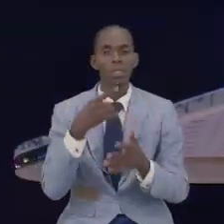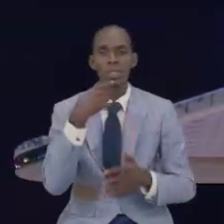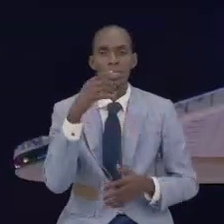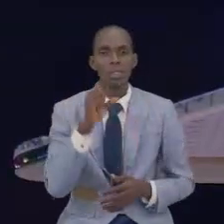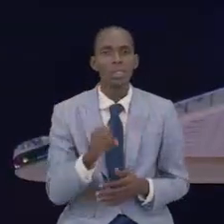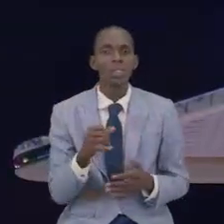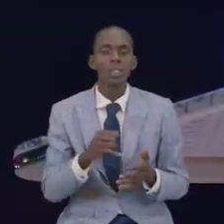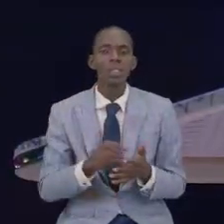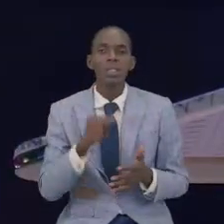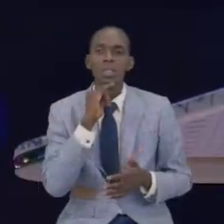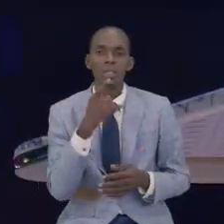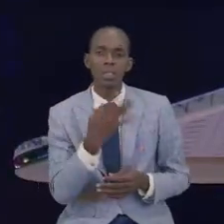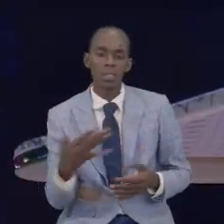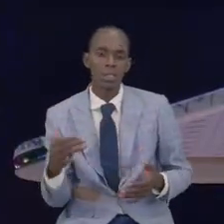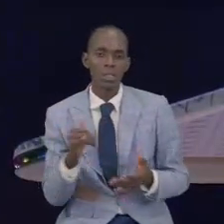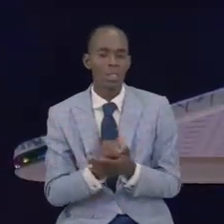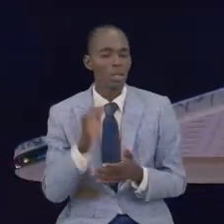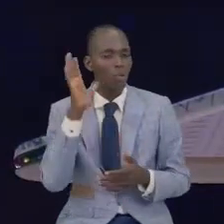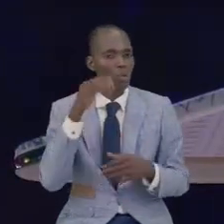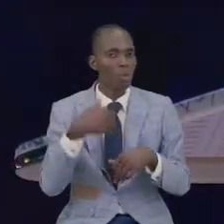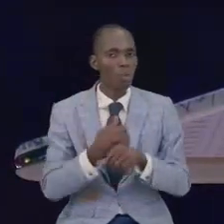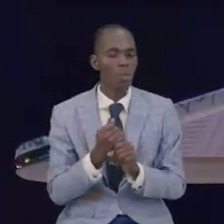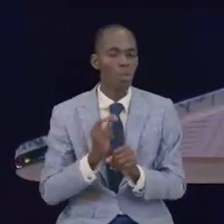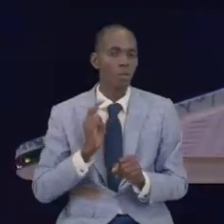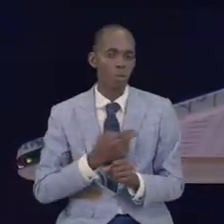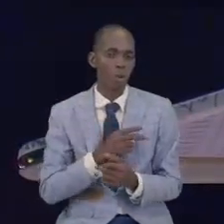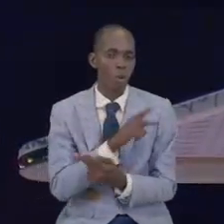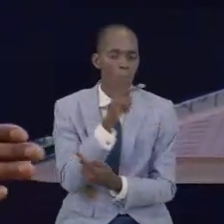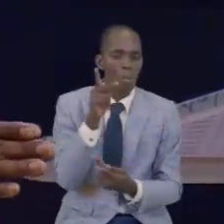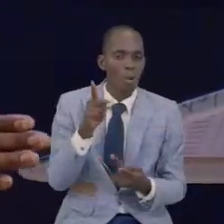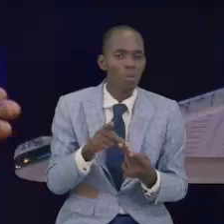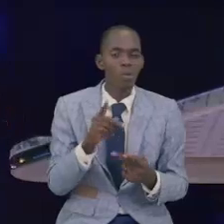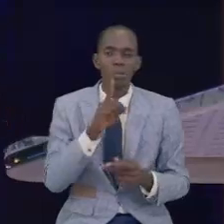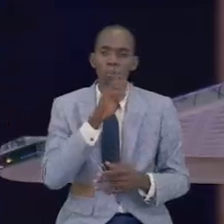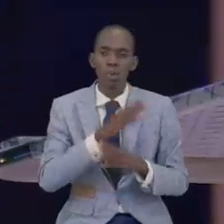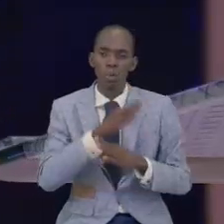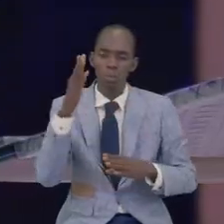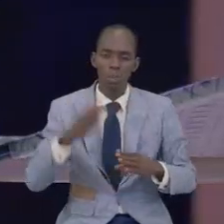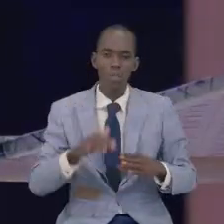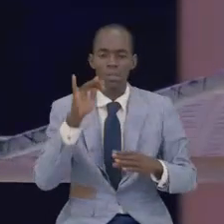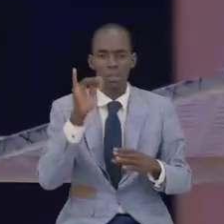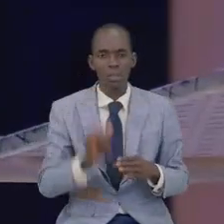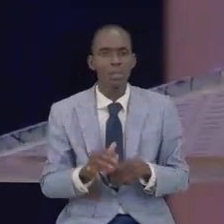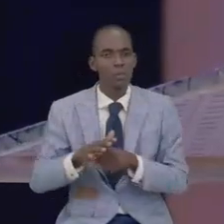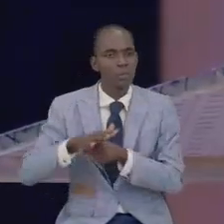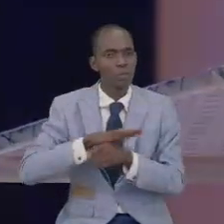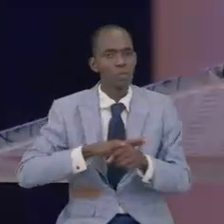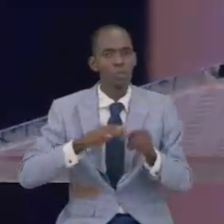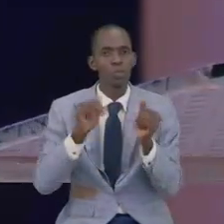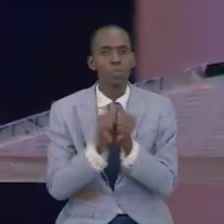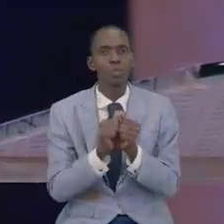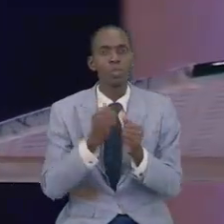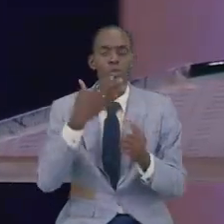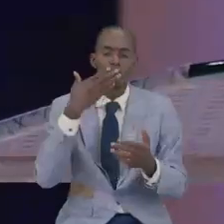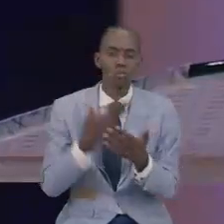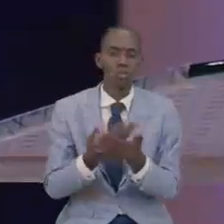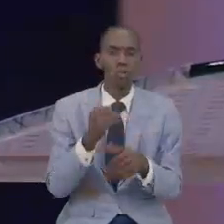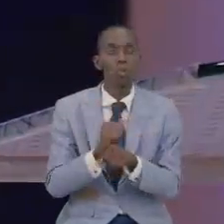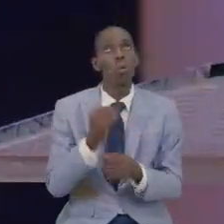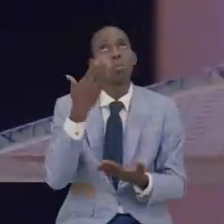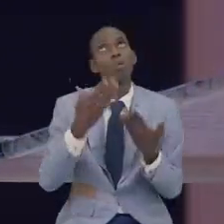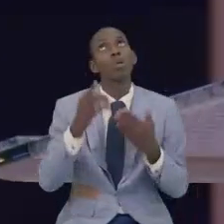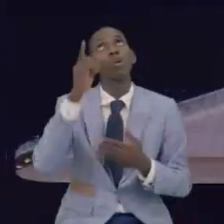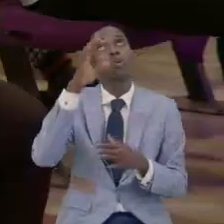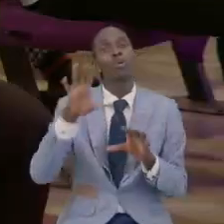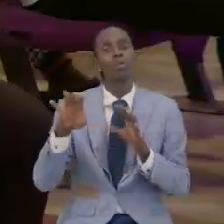the thing that will make us perfect, thoroughly furnished unto all good works. The Lord do that in our